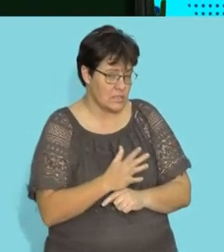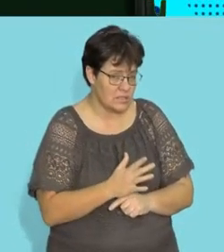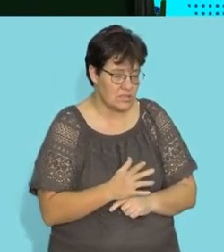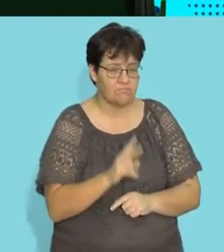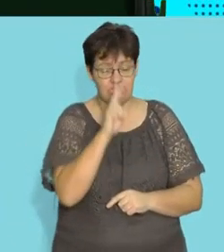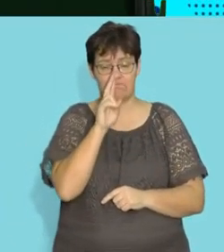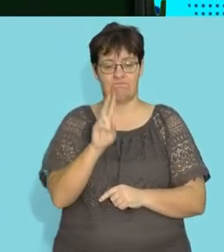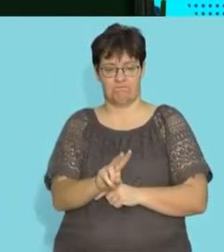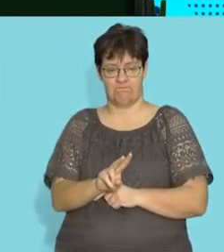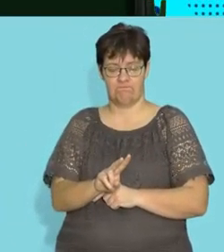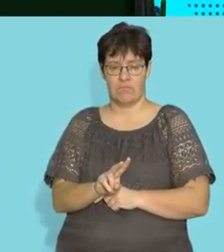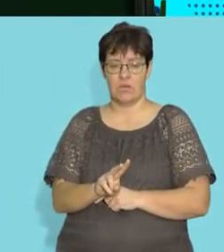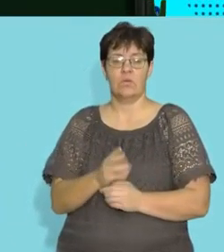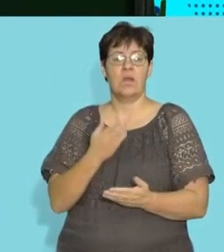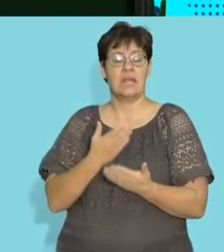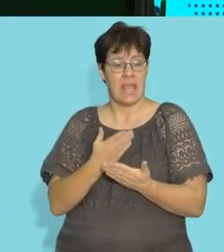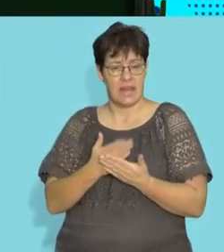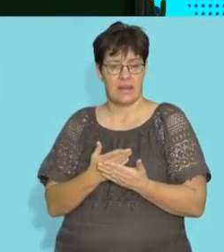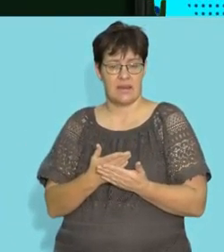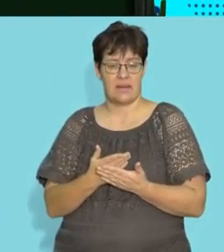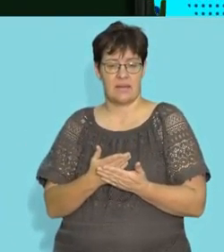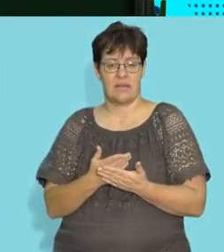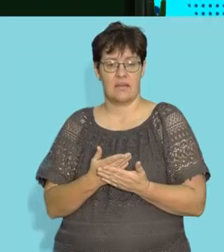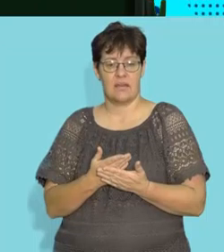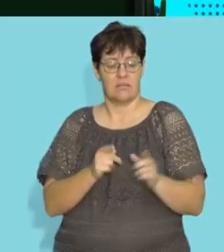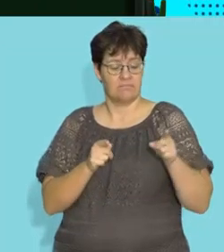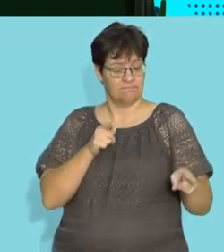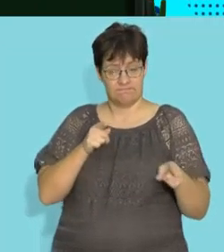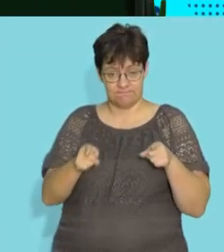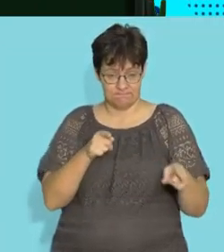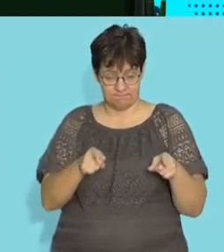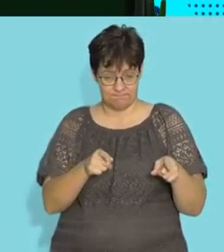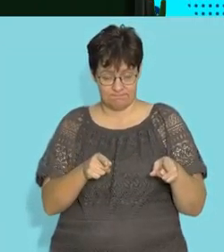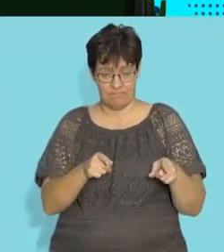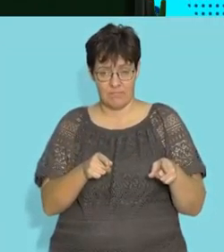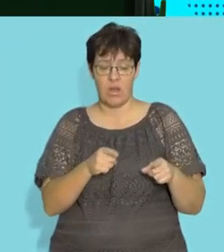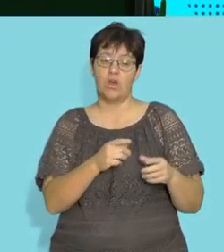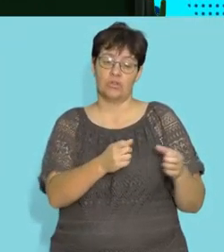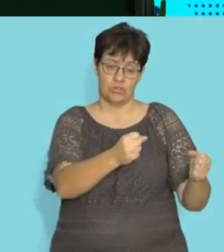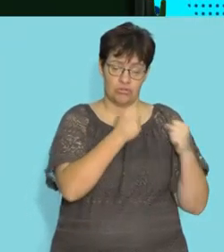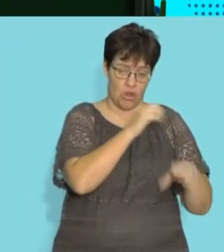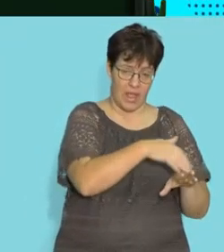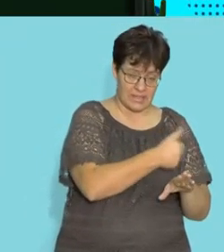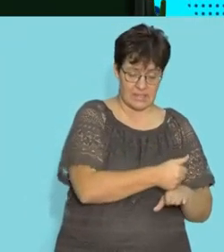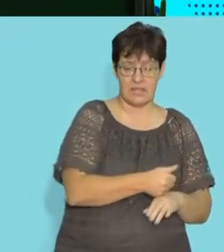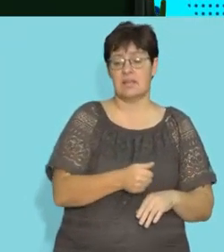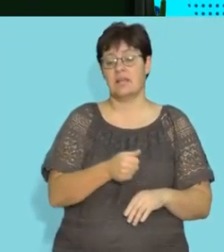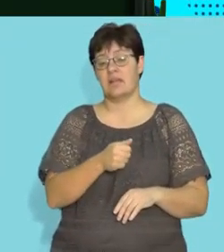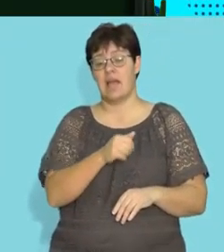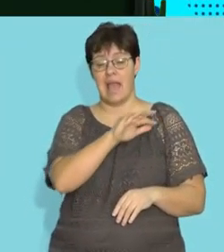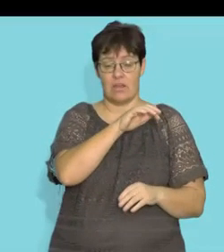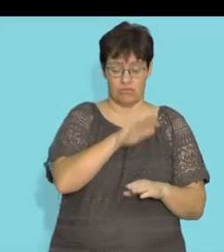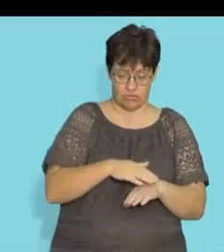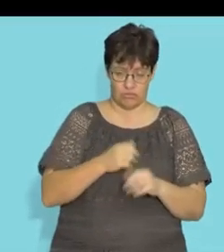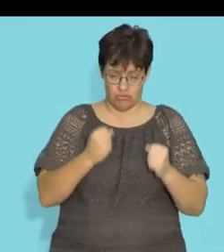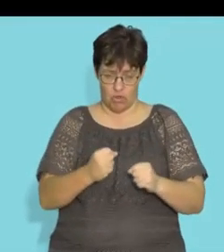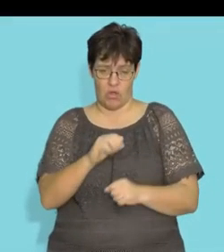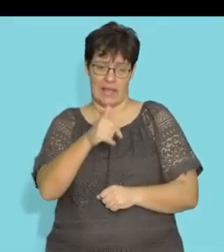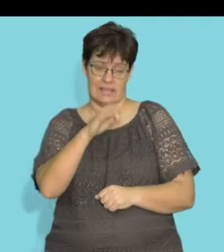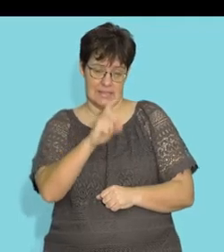of more or less 7. And that indication of that pH of more or less 7, if we